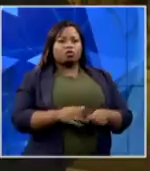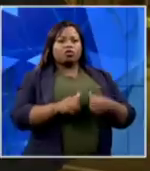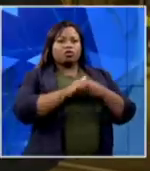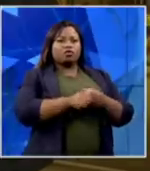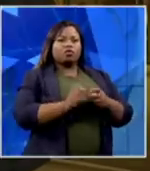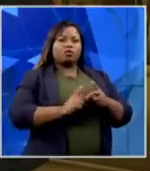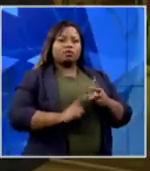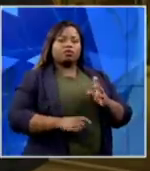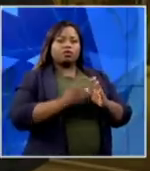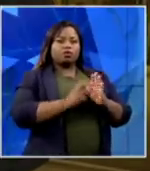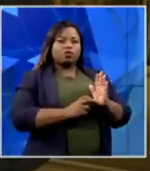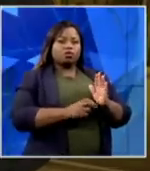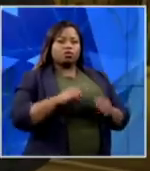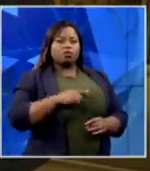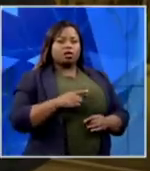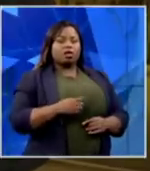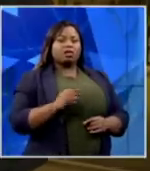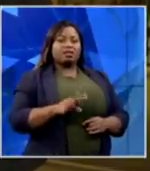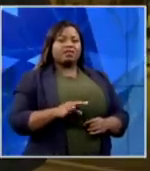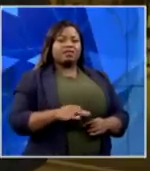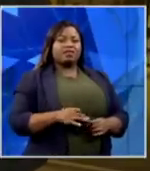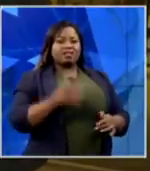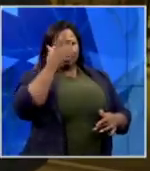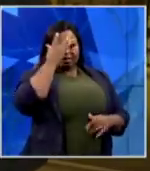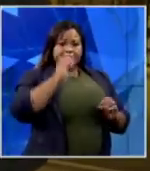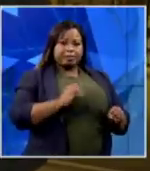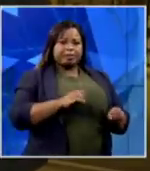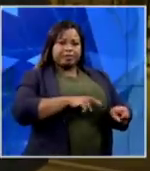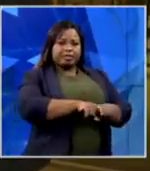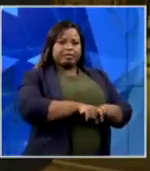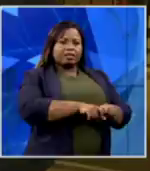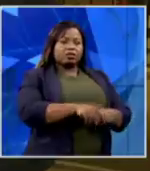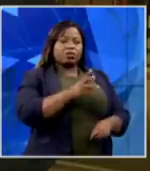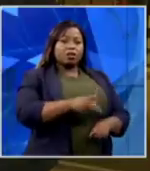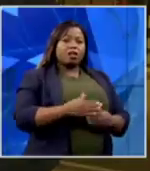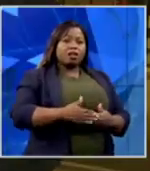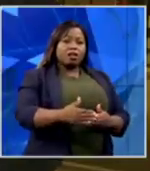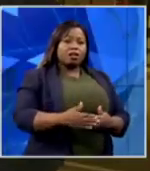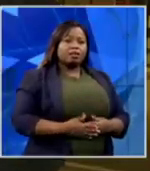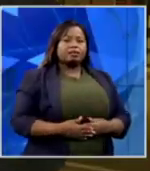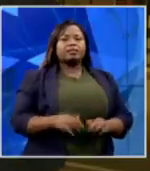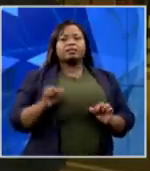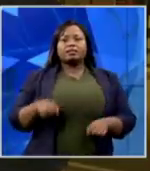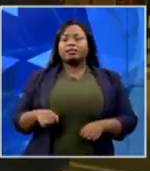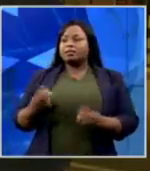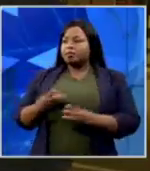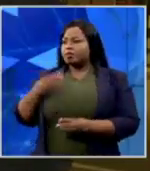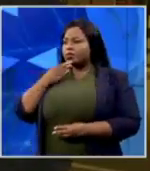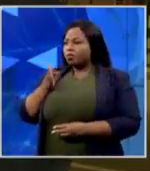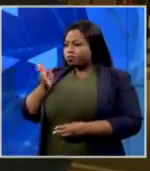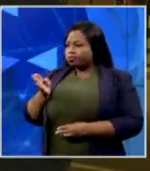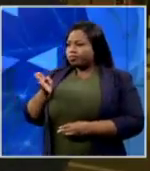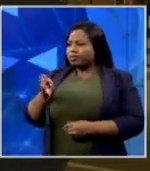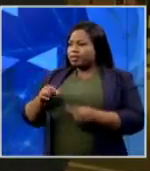Are they sure no one has the virus? Will people be screened? Will there be testings before they get on the flight? Yeah, so passengers are coming in behind you.